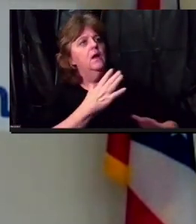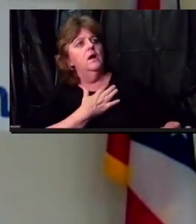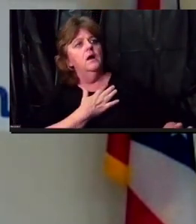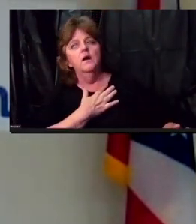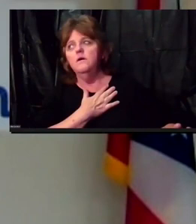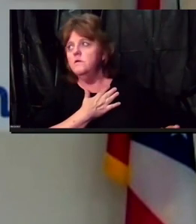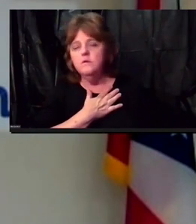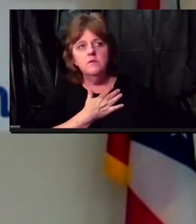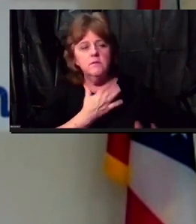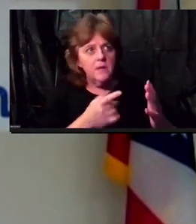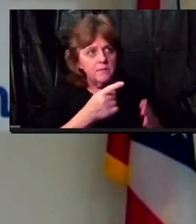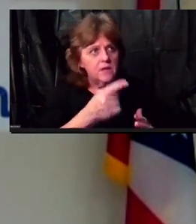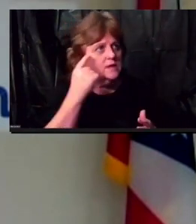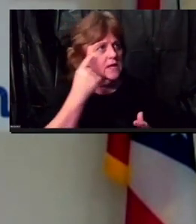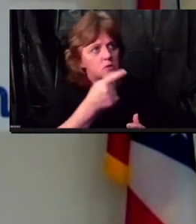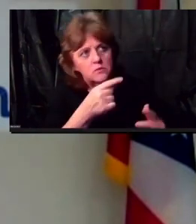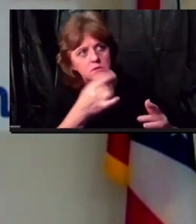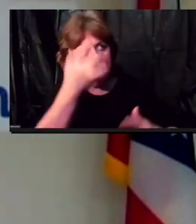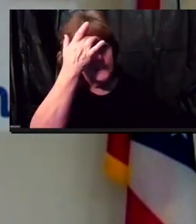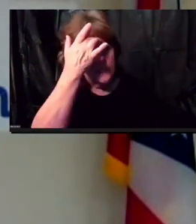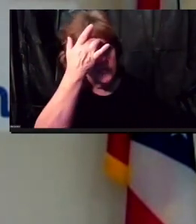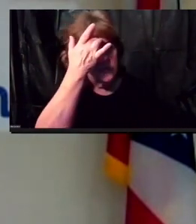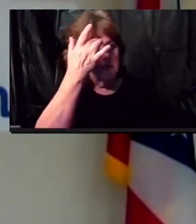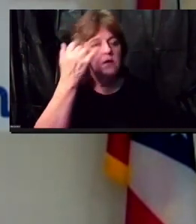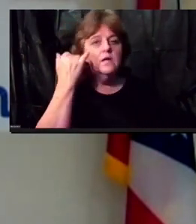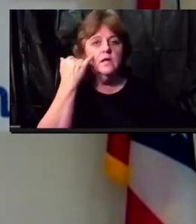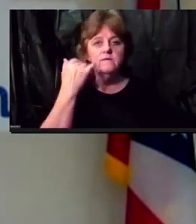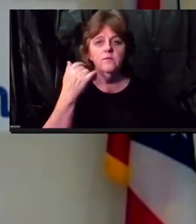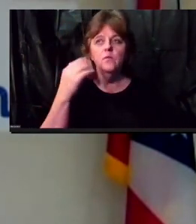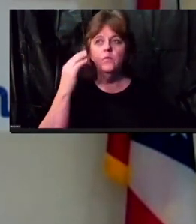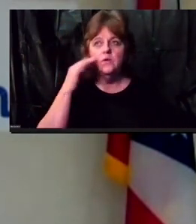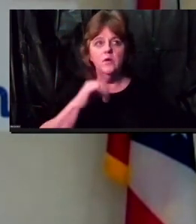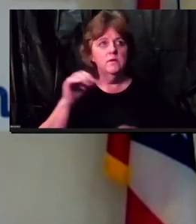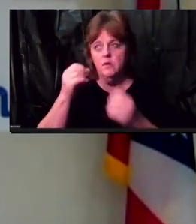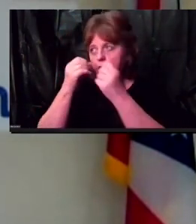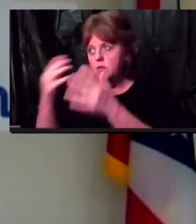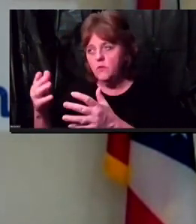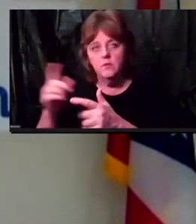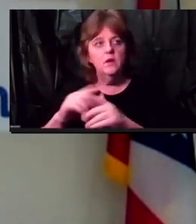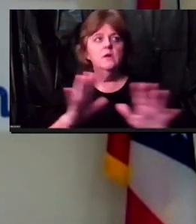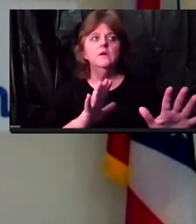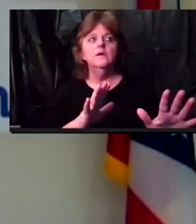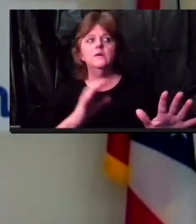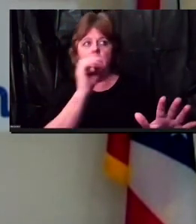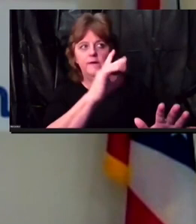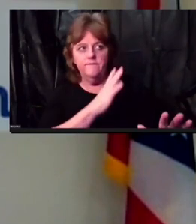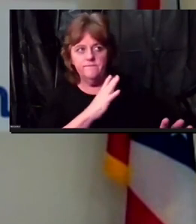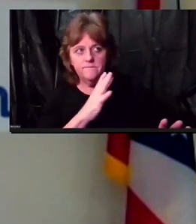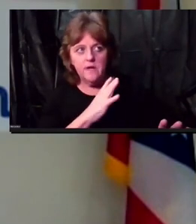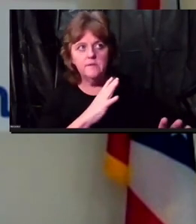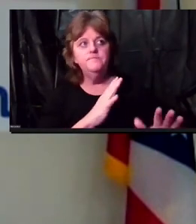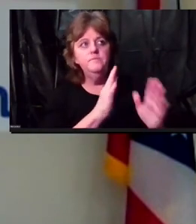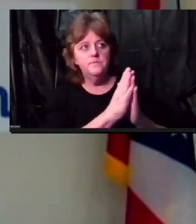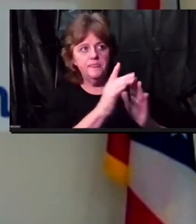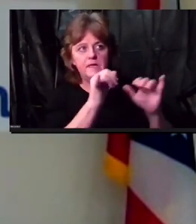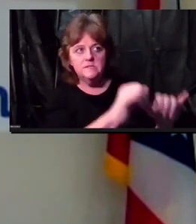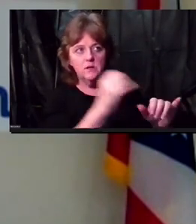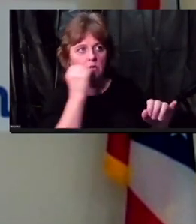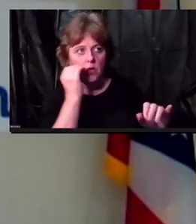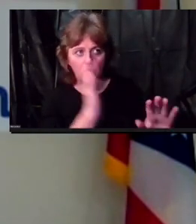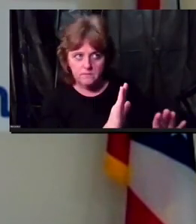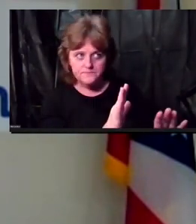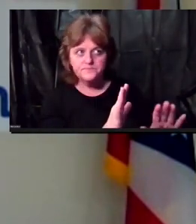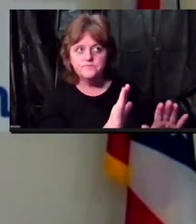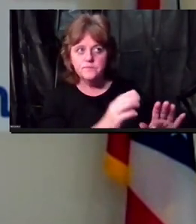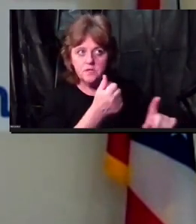they thought that somebody might've been sick. Well, if we become aware of that, we immediately ask the individuals to stay home. So